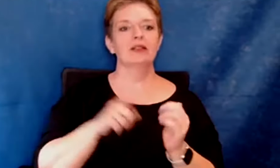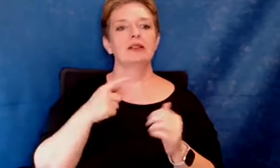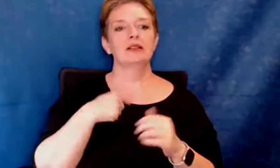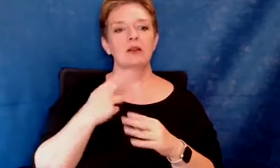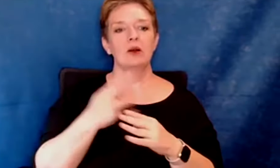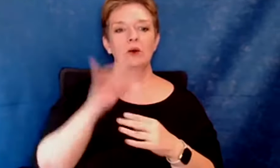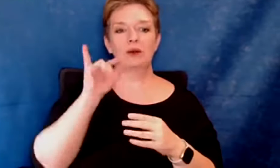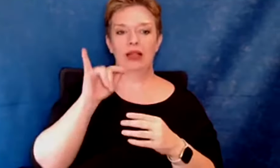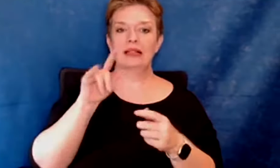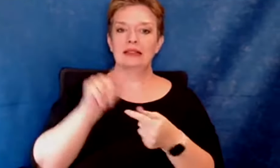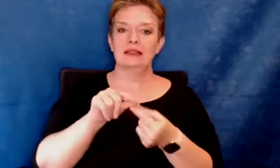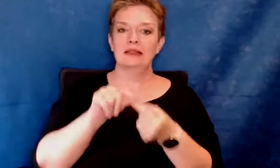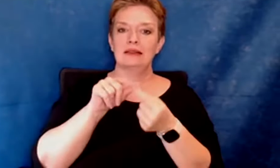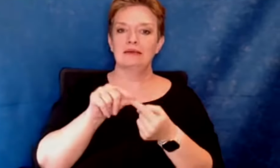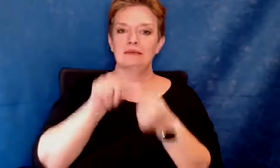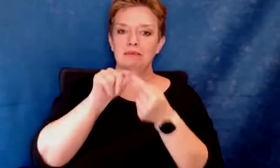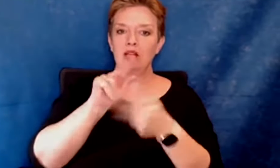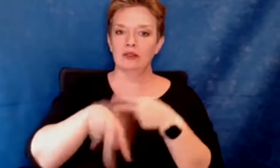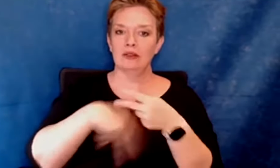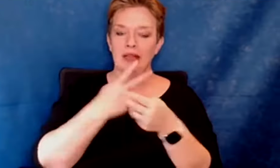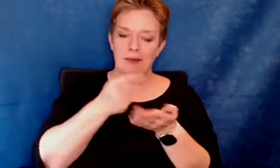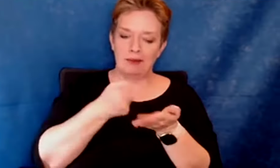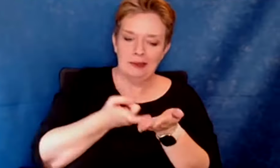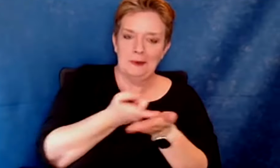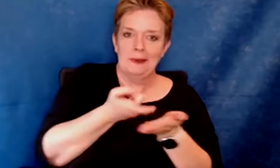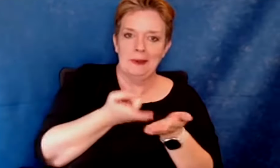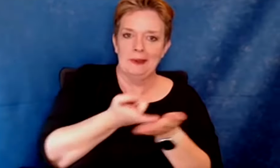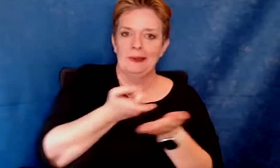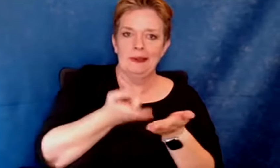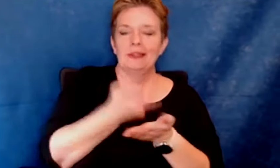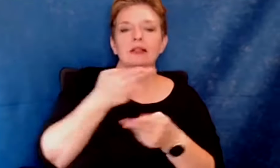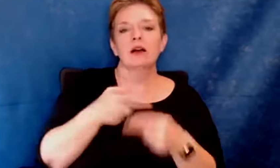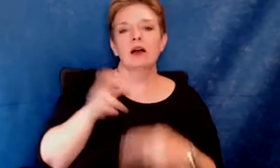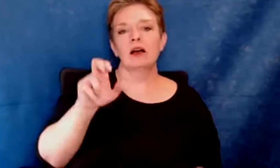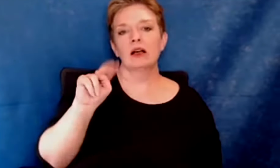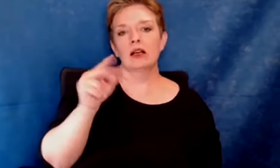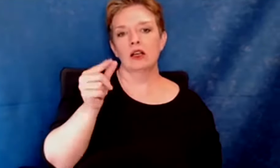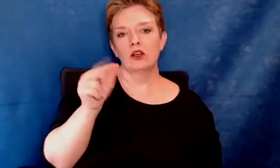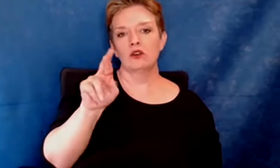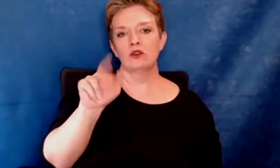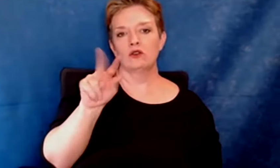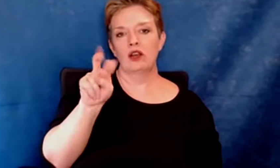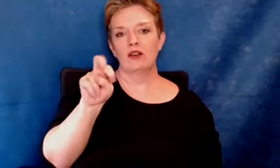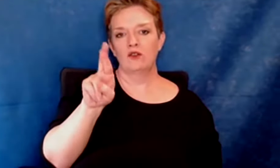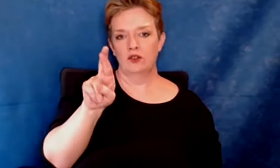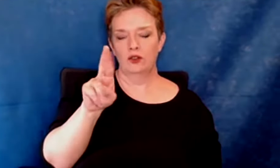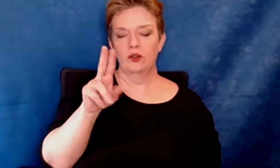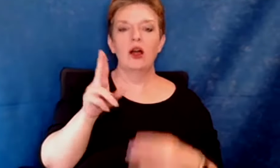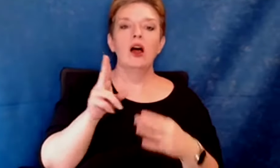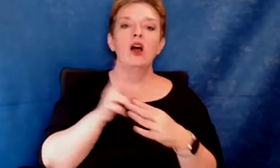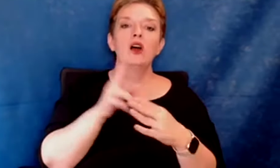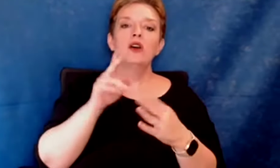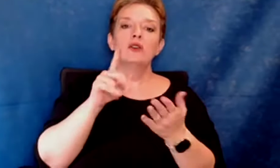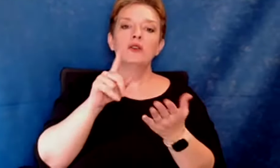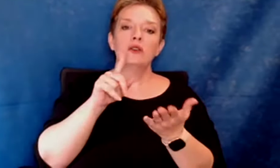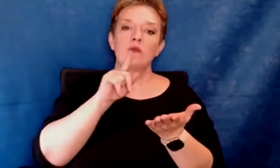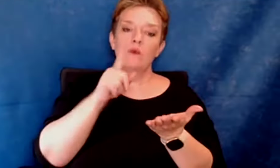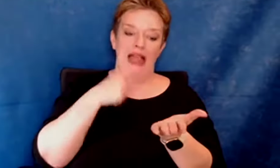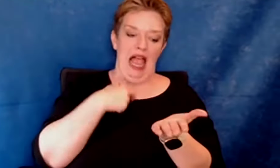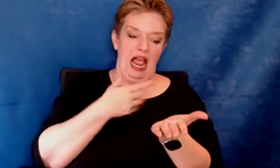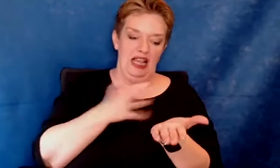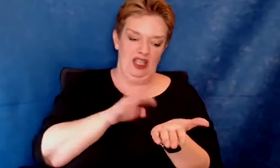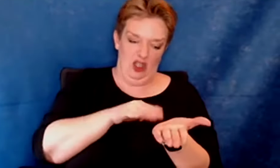used to kind of press out all these little lines there in circles. So I was happy with the way that turned